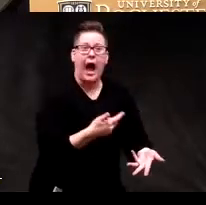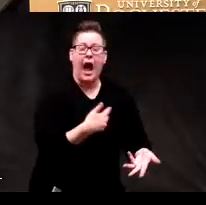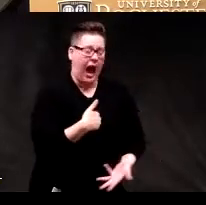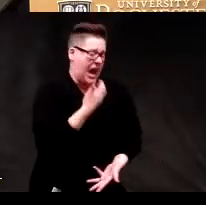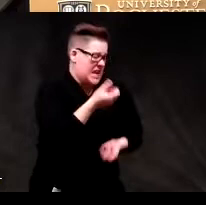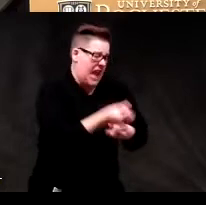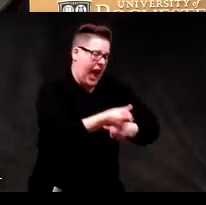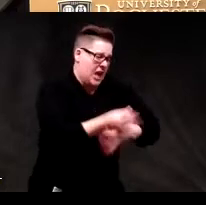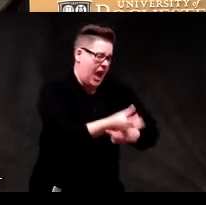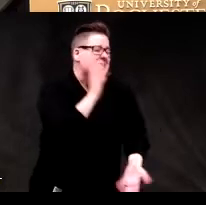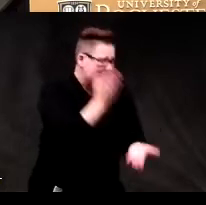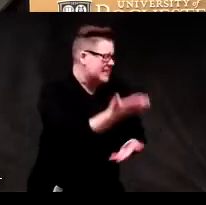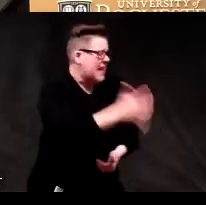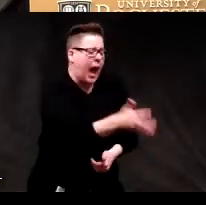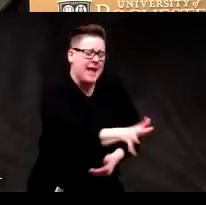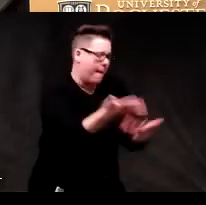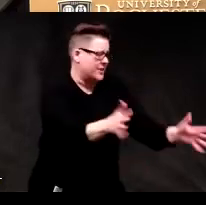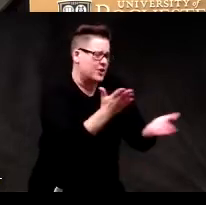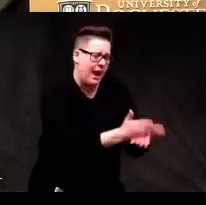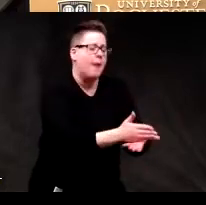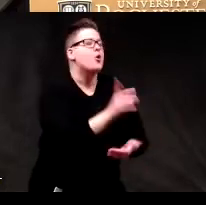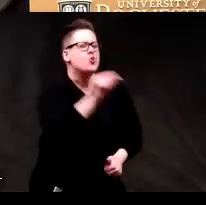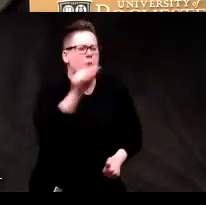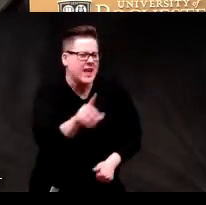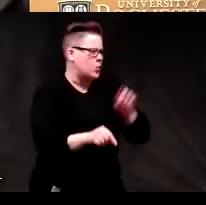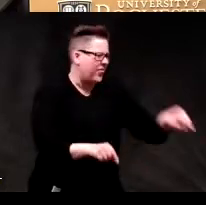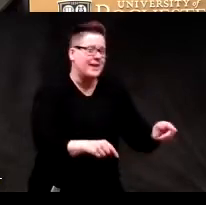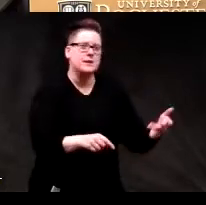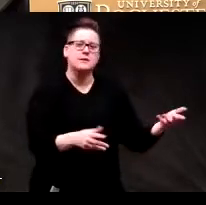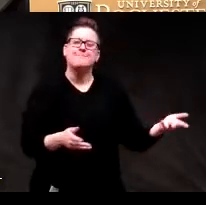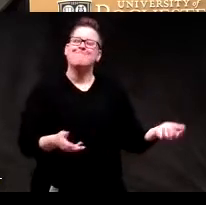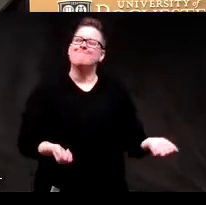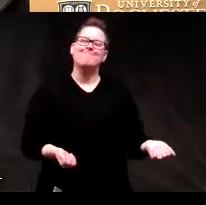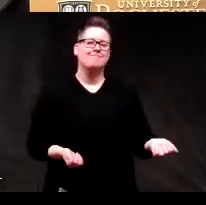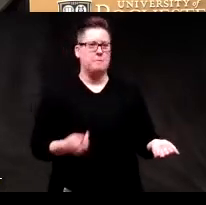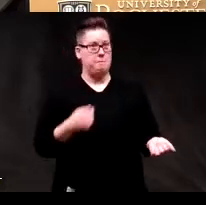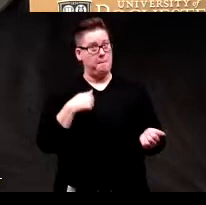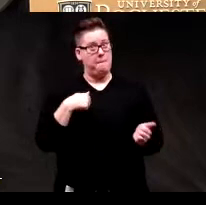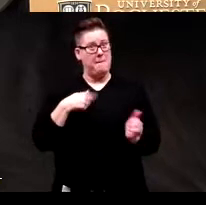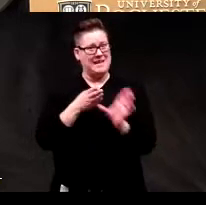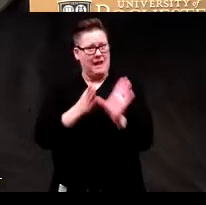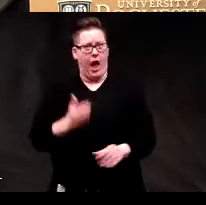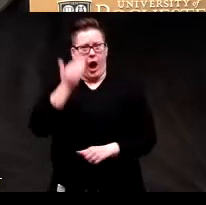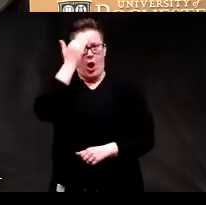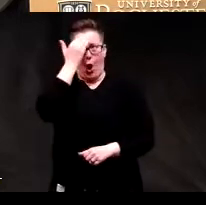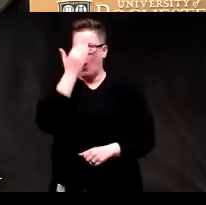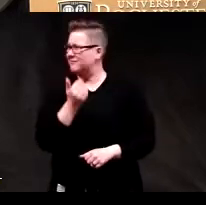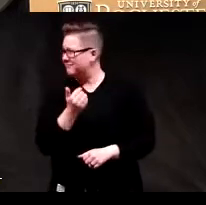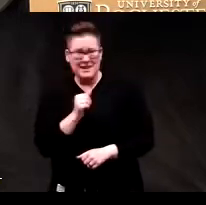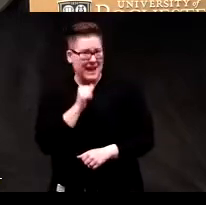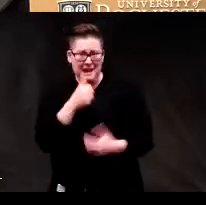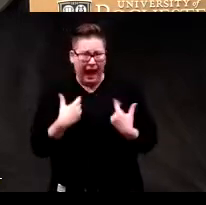him all the time and telling him to stop and telling, do this, do that. And as a psychologist, I knew that that wasn't